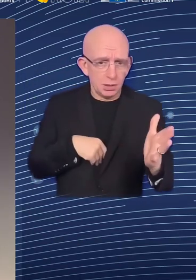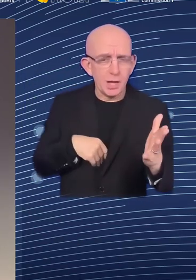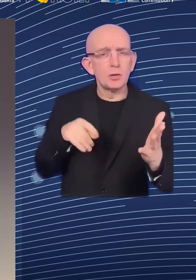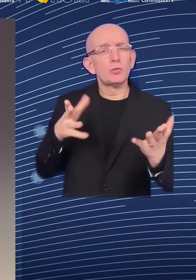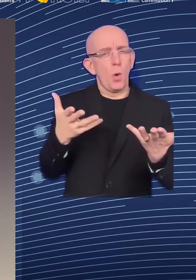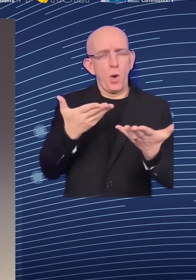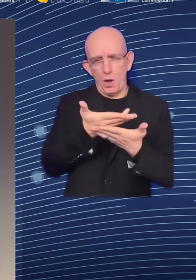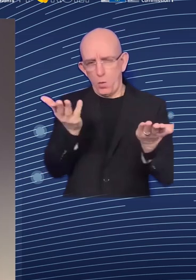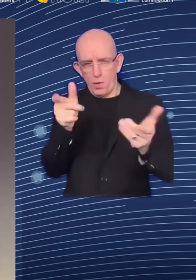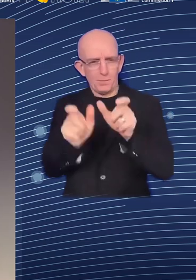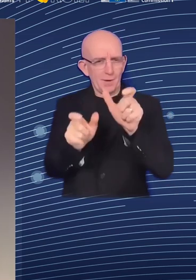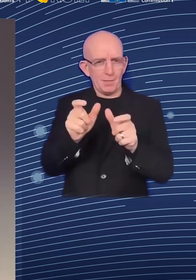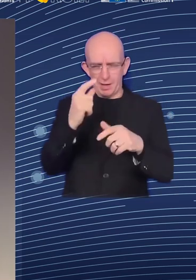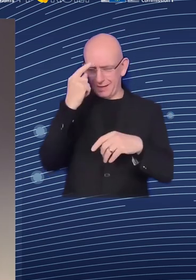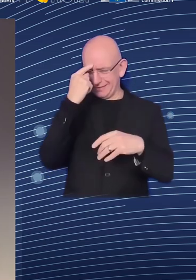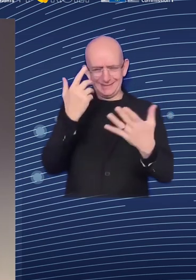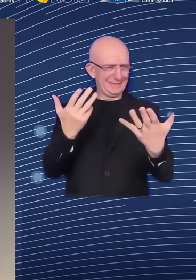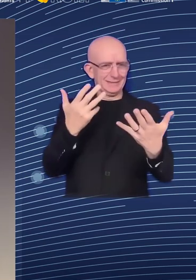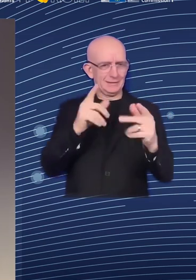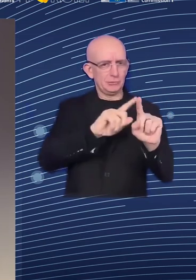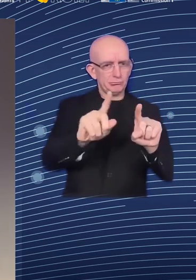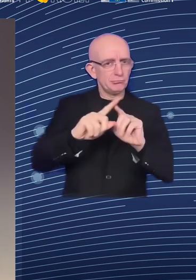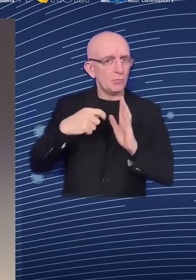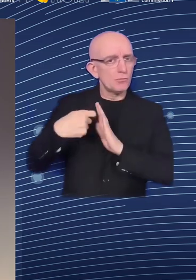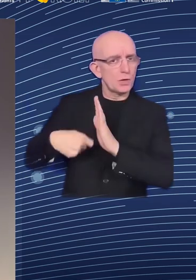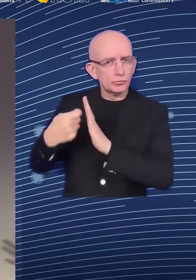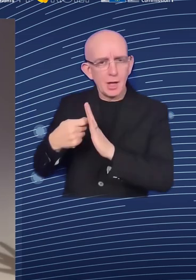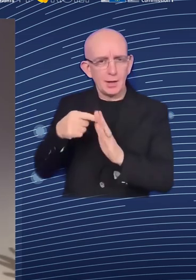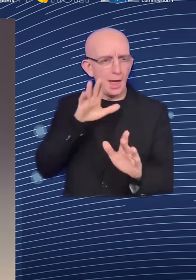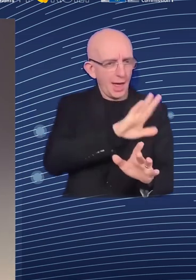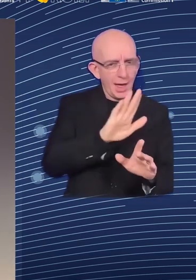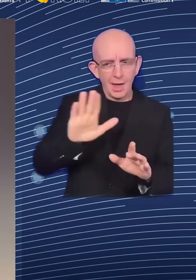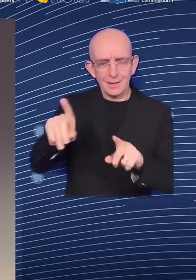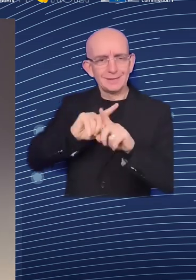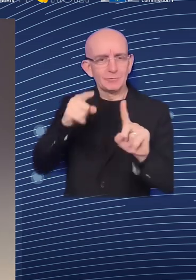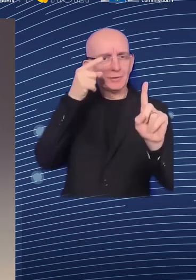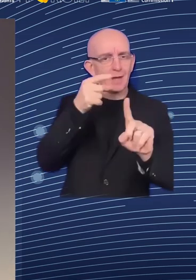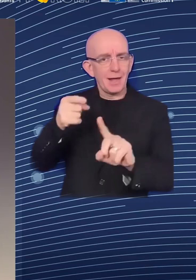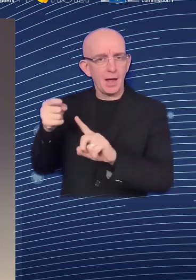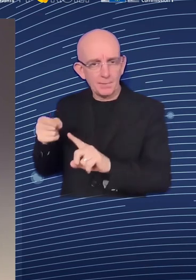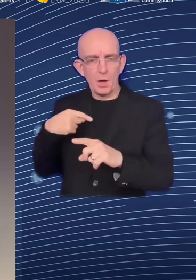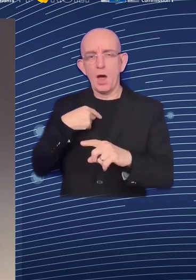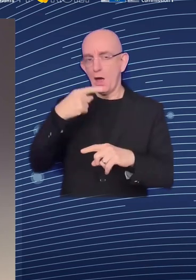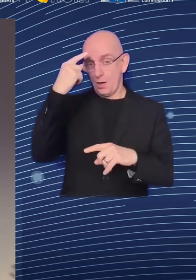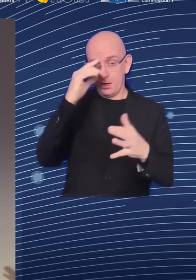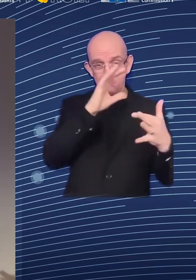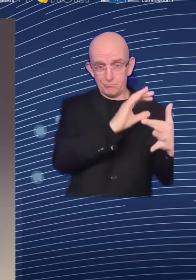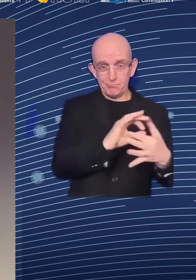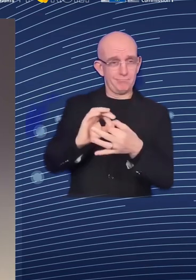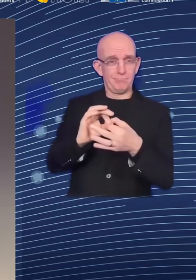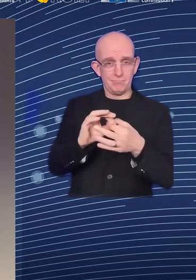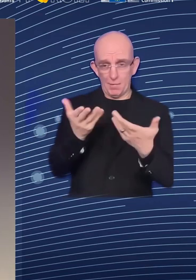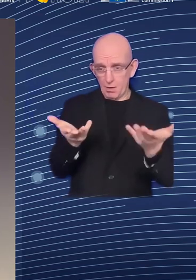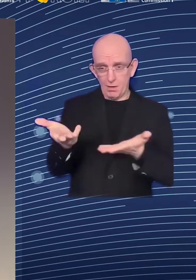very much tally with each other. I want to remind everyone that you can ask questions of our panellists. Do use the Slido tool. I know there's none in as